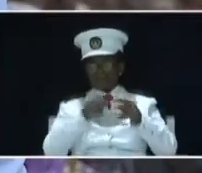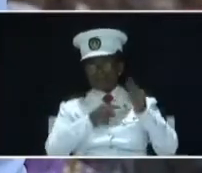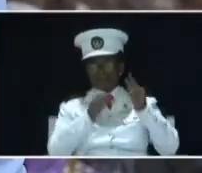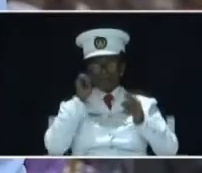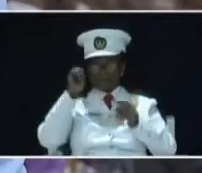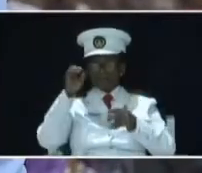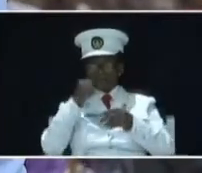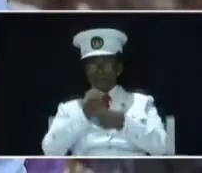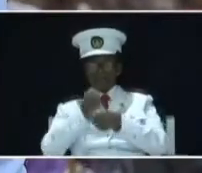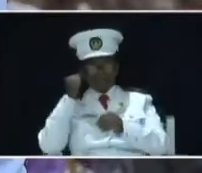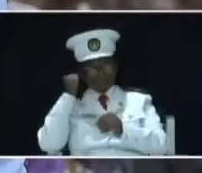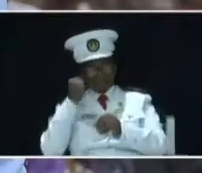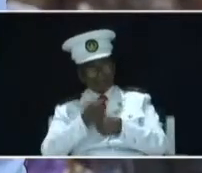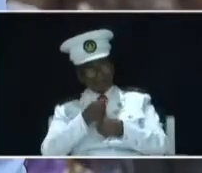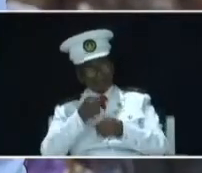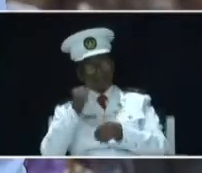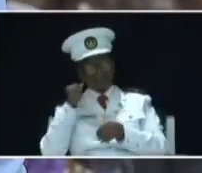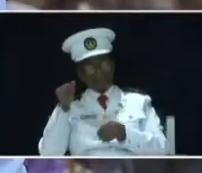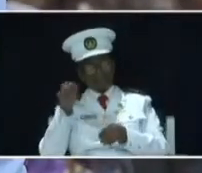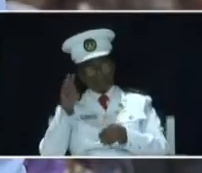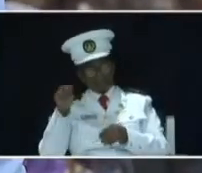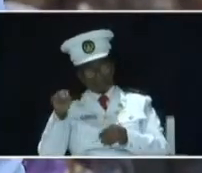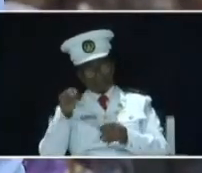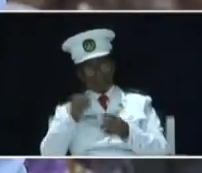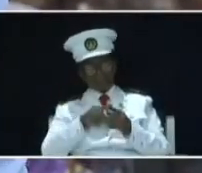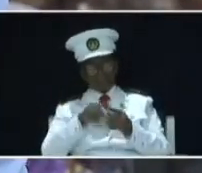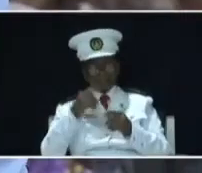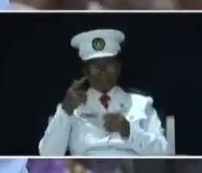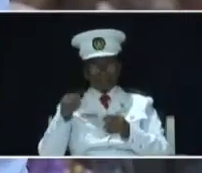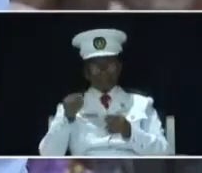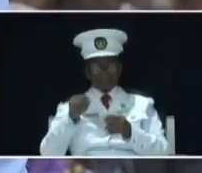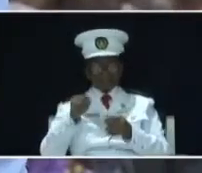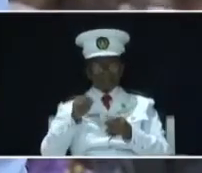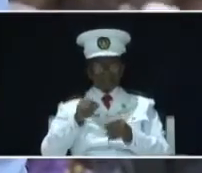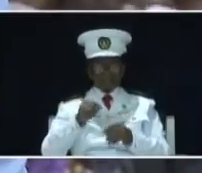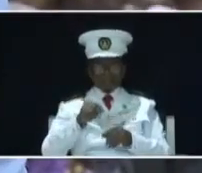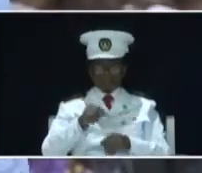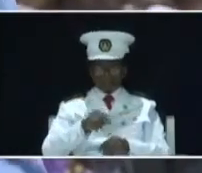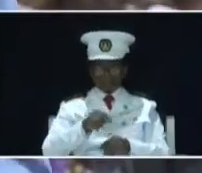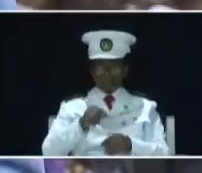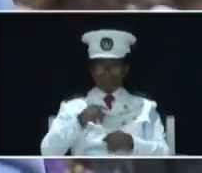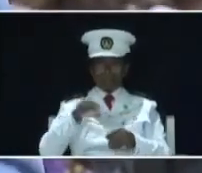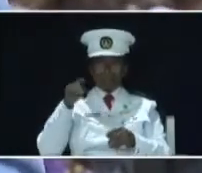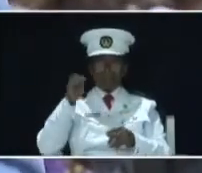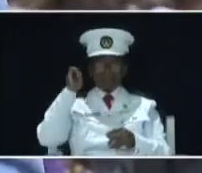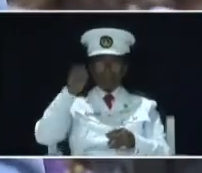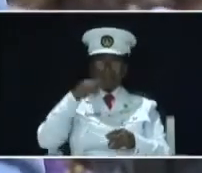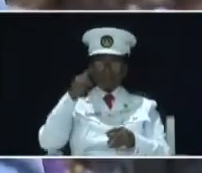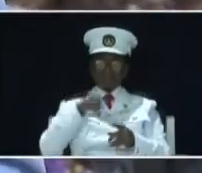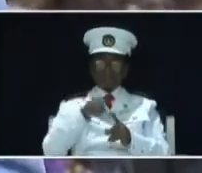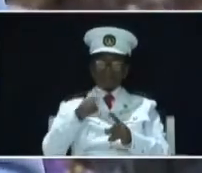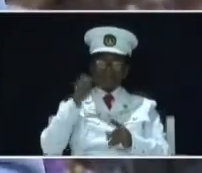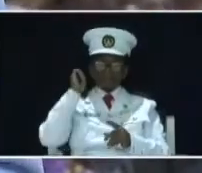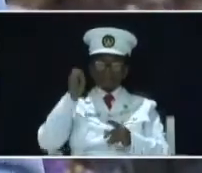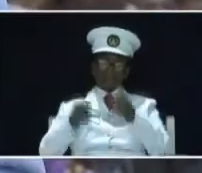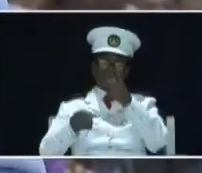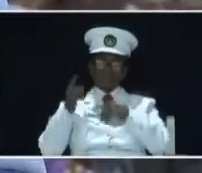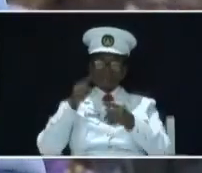either by dream or vision. He said, but when he comes to